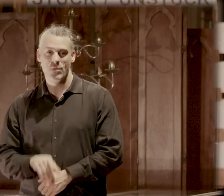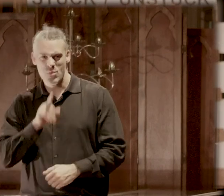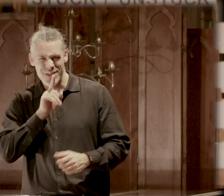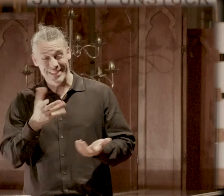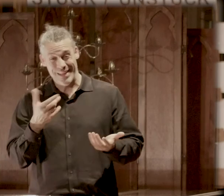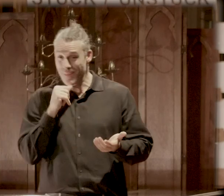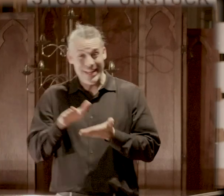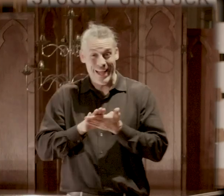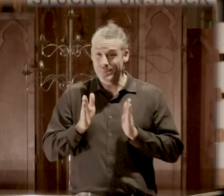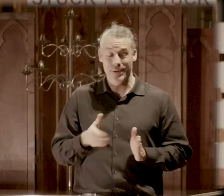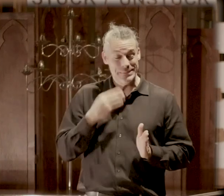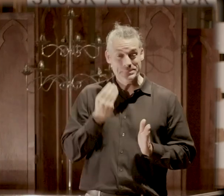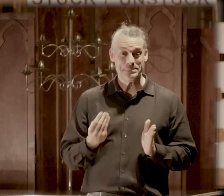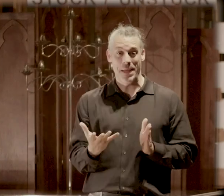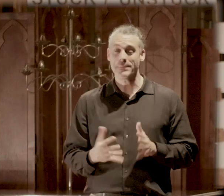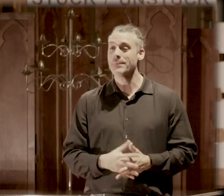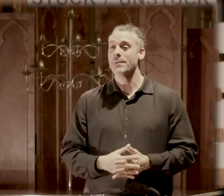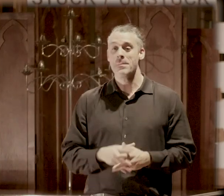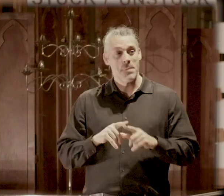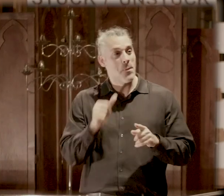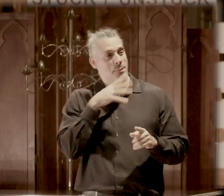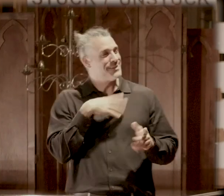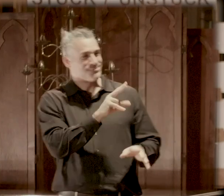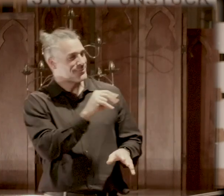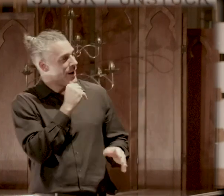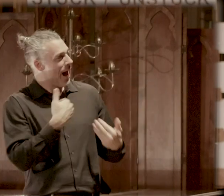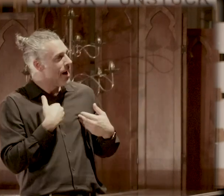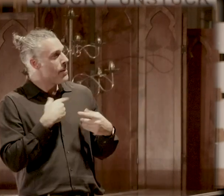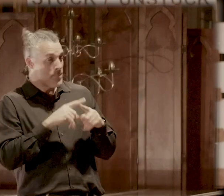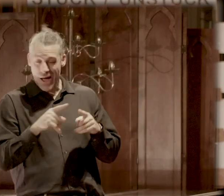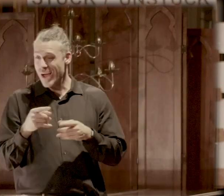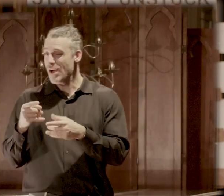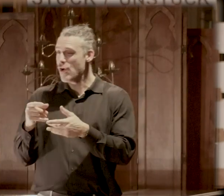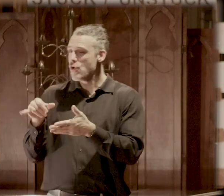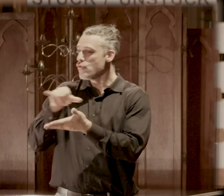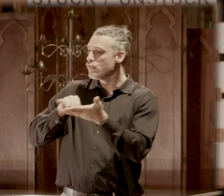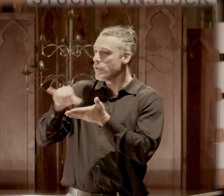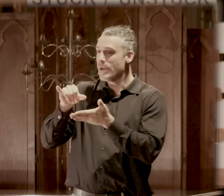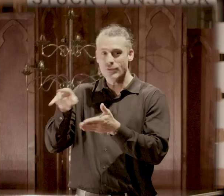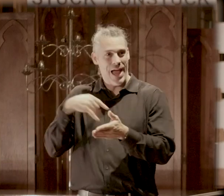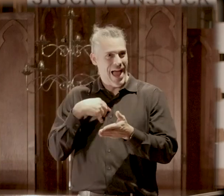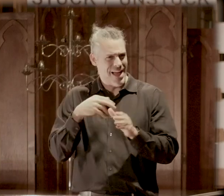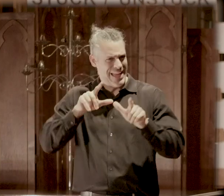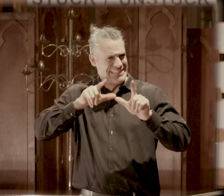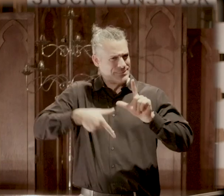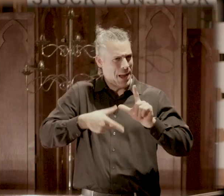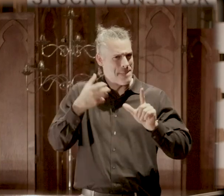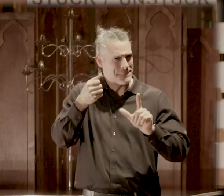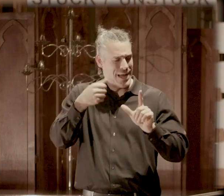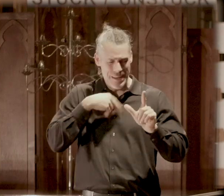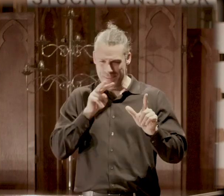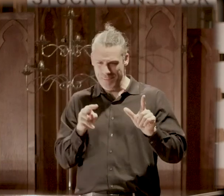Kind of irredeemable. And she said no. So I said, whatever cream you have is good. She takes out an expired container of